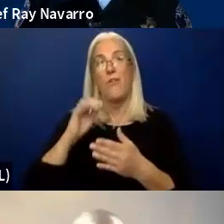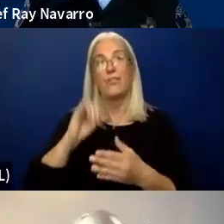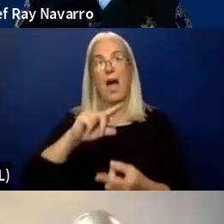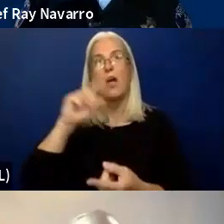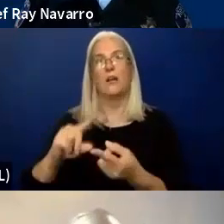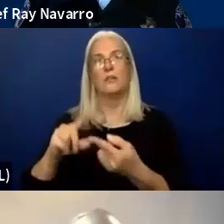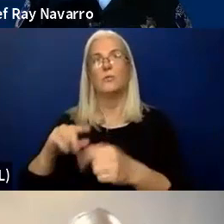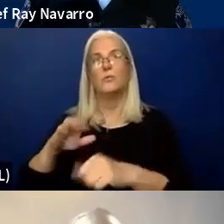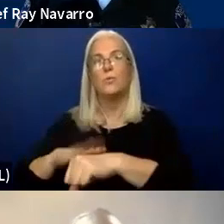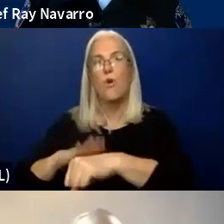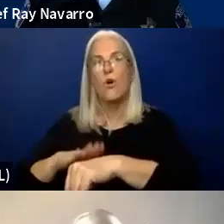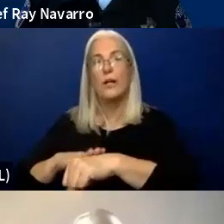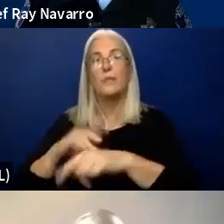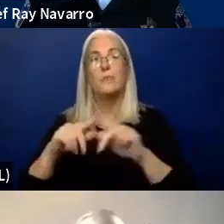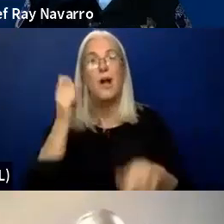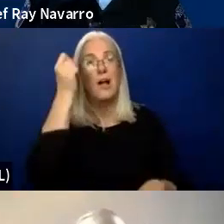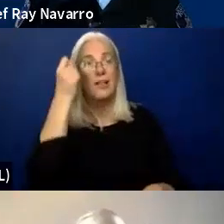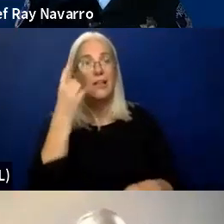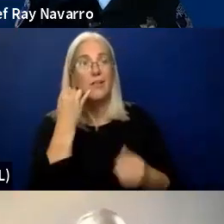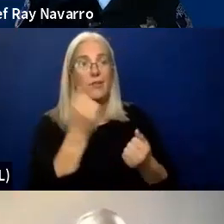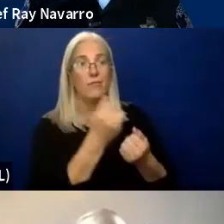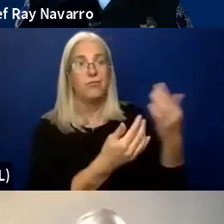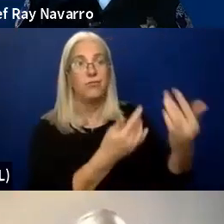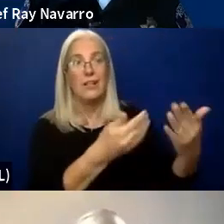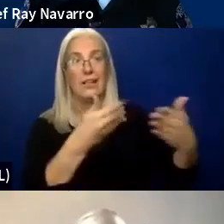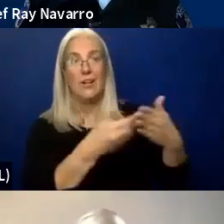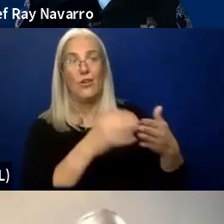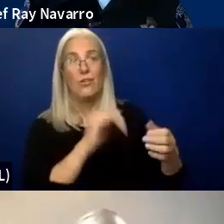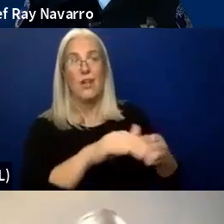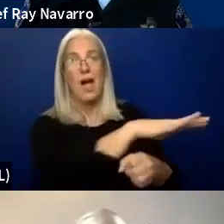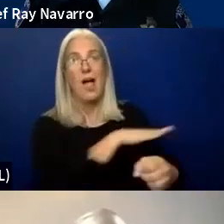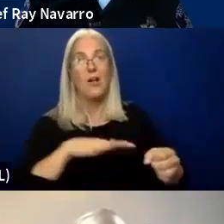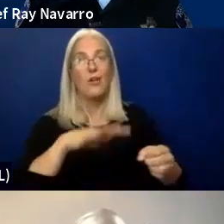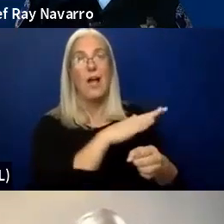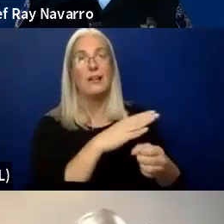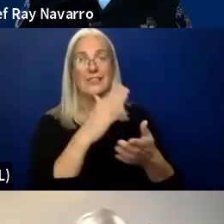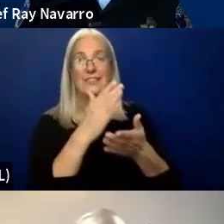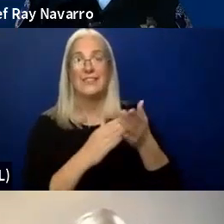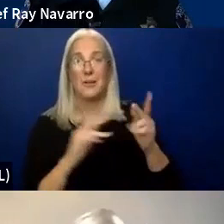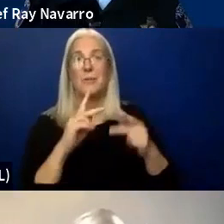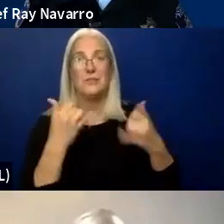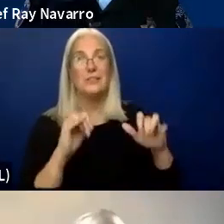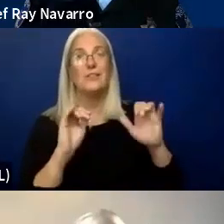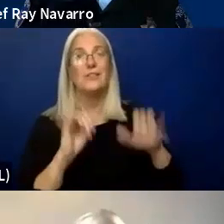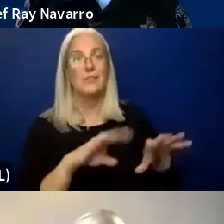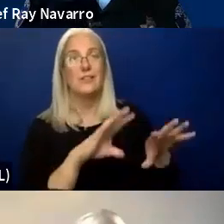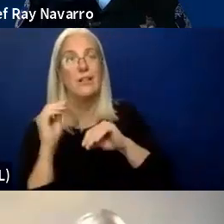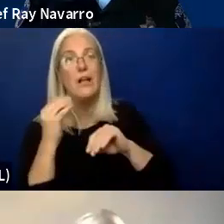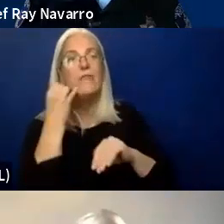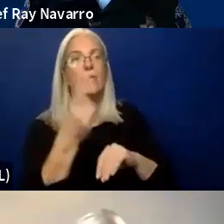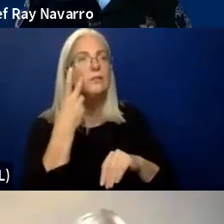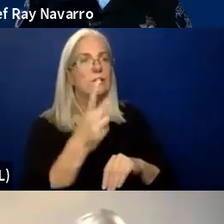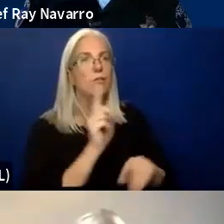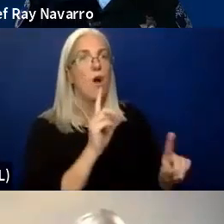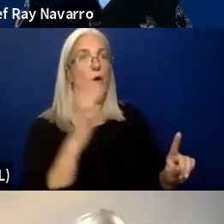zones remain under evacuation order. So burned areas include anything that was physically impacted by the